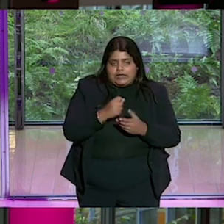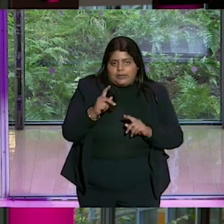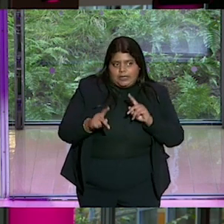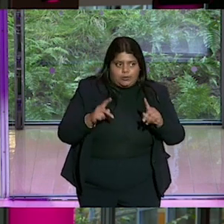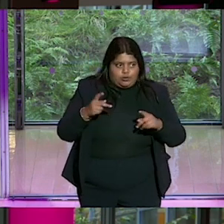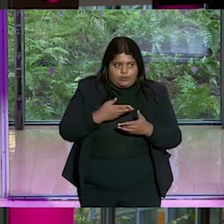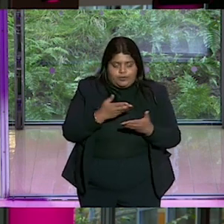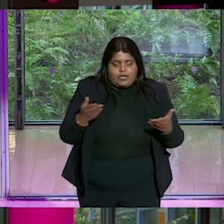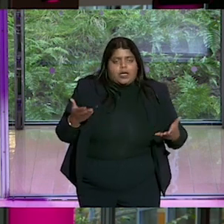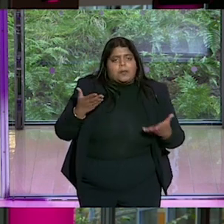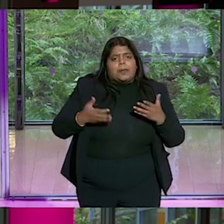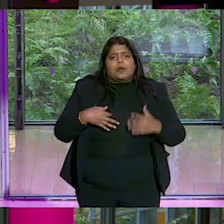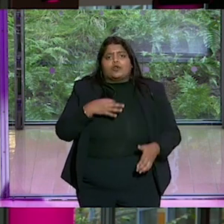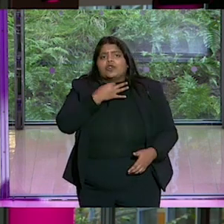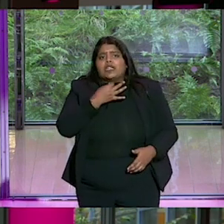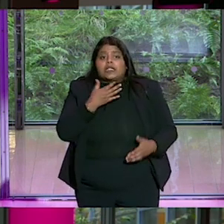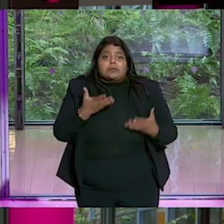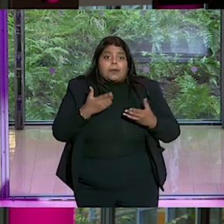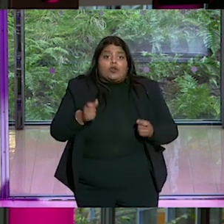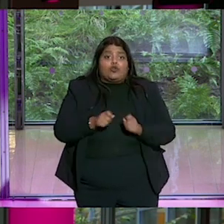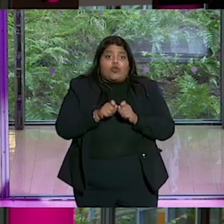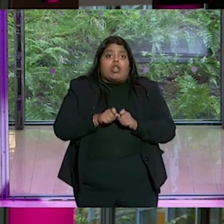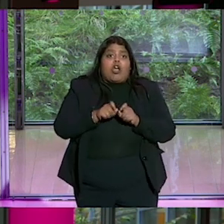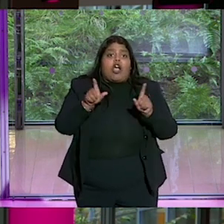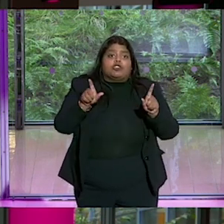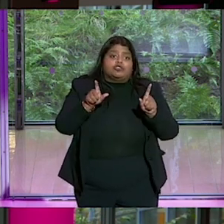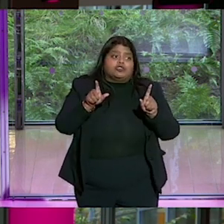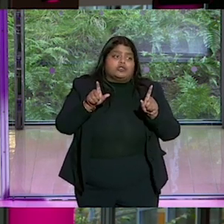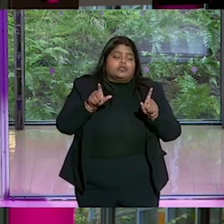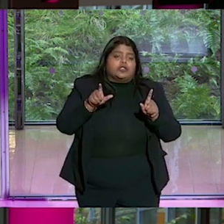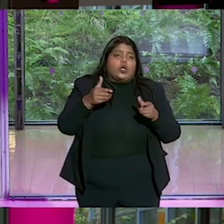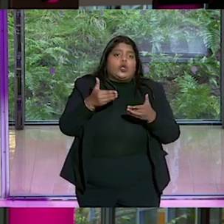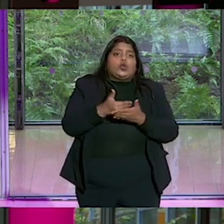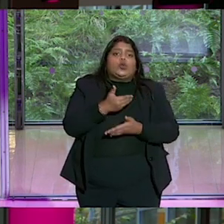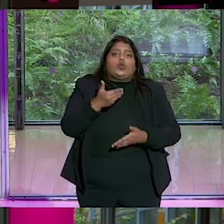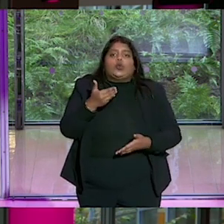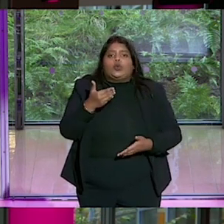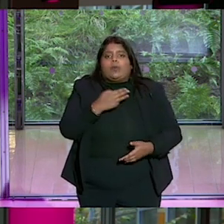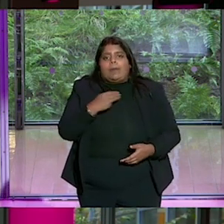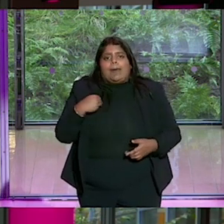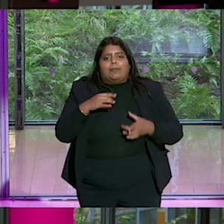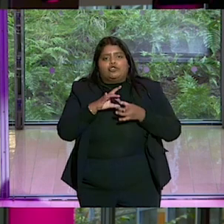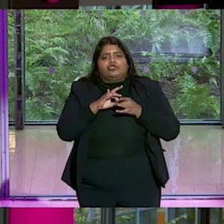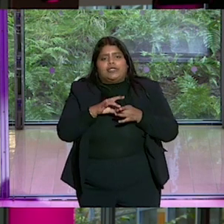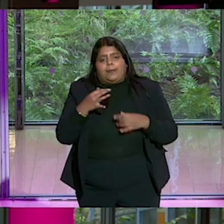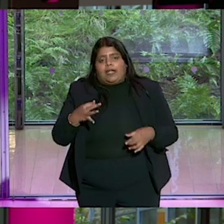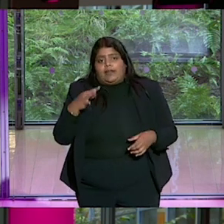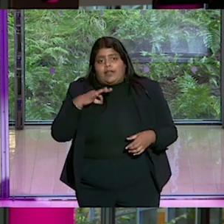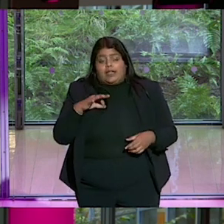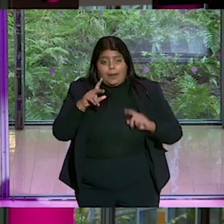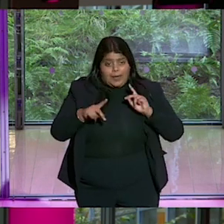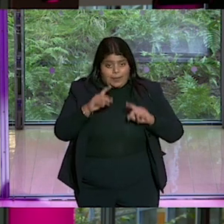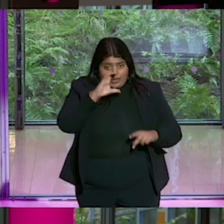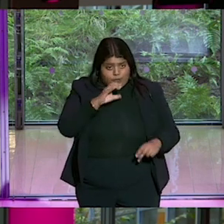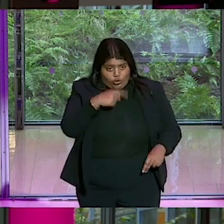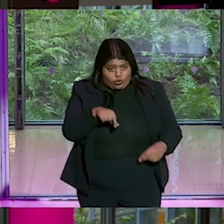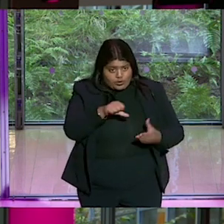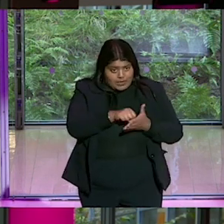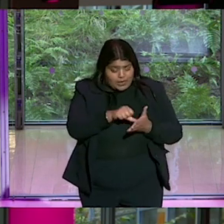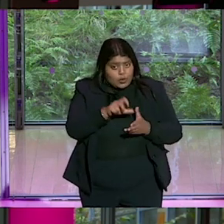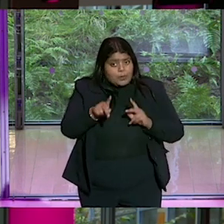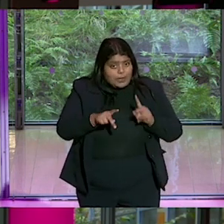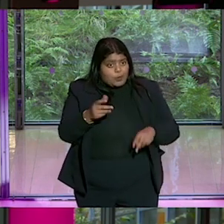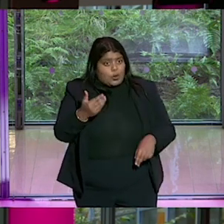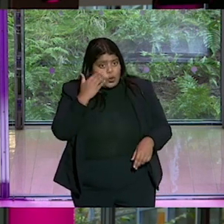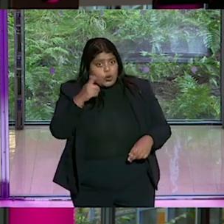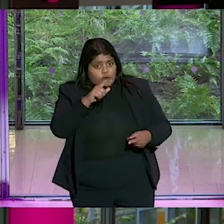You might be curious, perhaps you've launched some new membership benefits. Are people exploring those pages? Do people know that